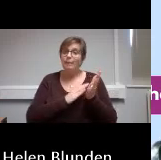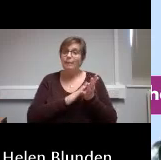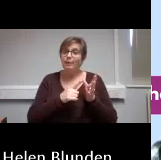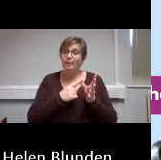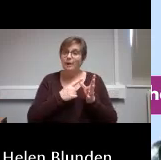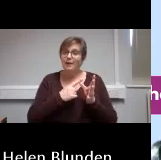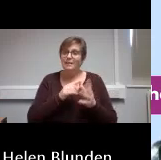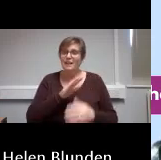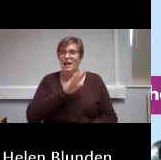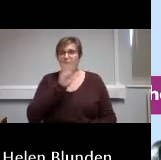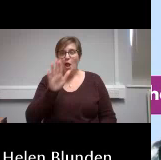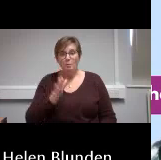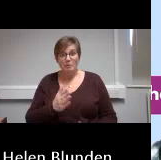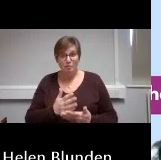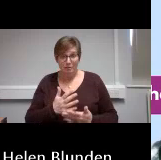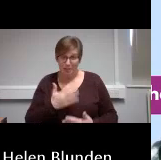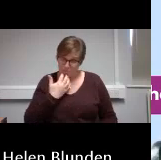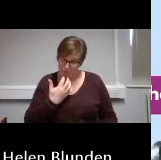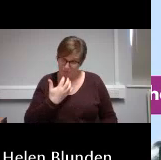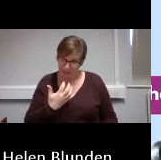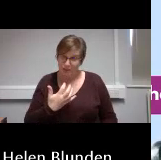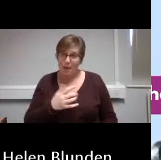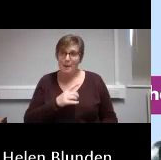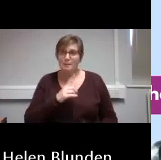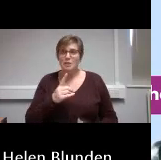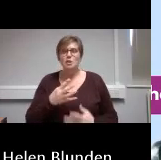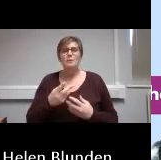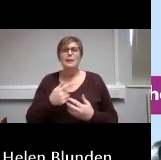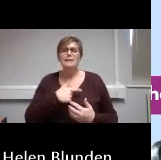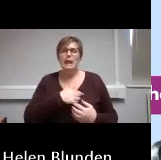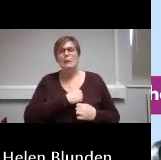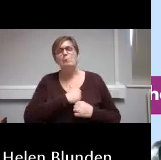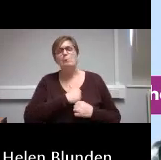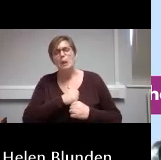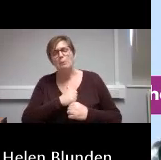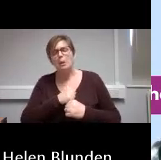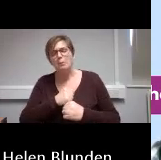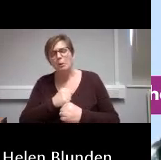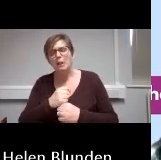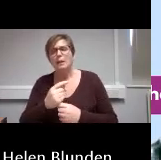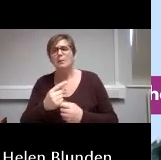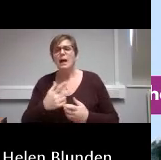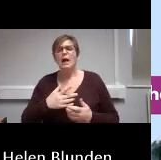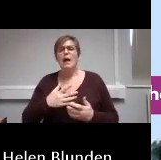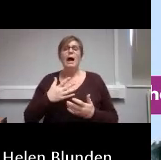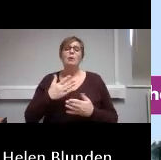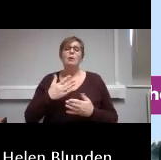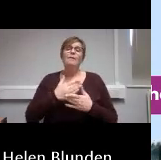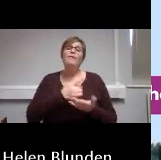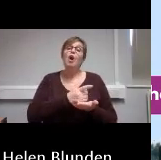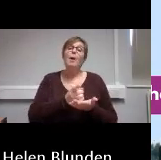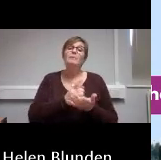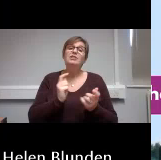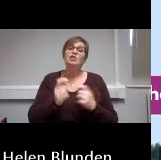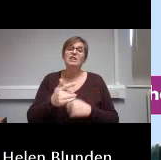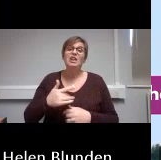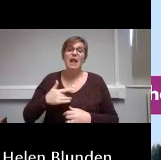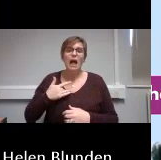Hi, I'm being really brave here, but something is sort of pulling on my heart a little bit. I work for Compass Changing Lives, and I'm an